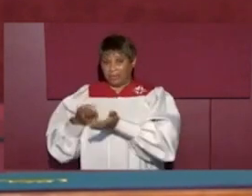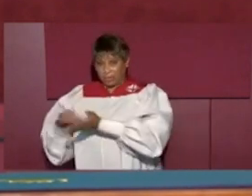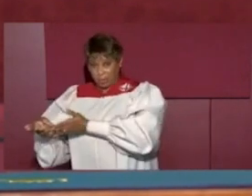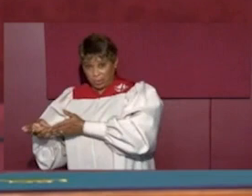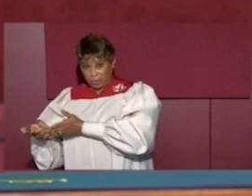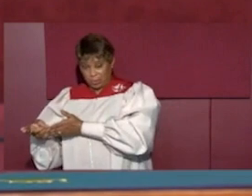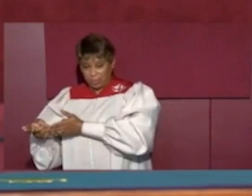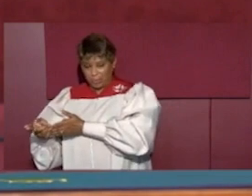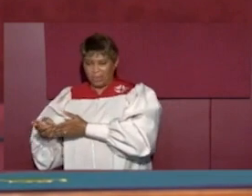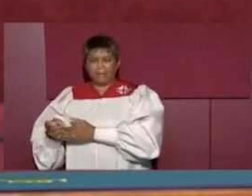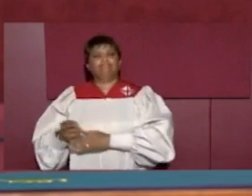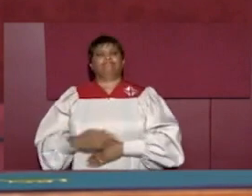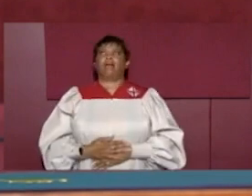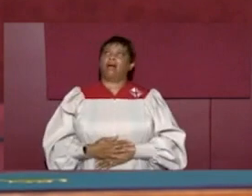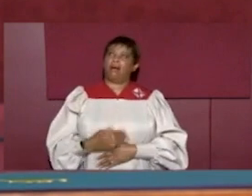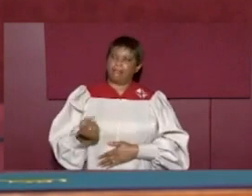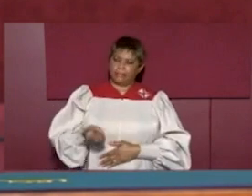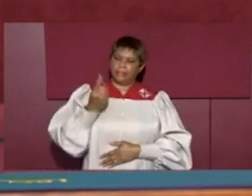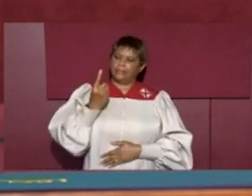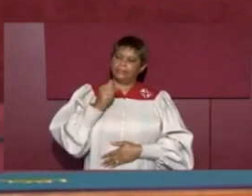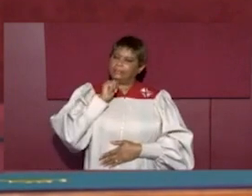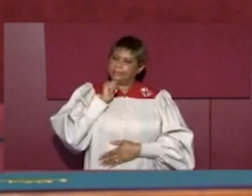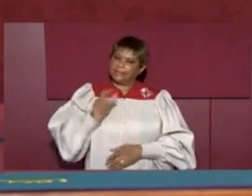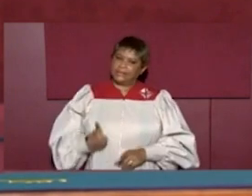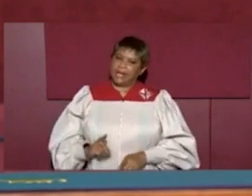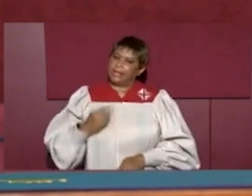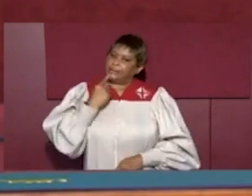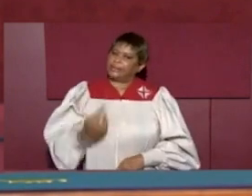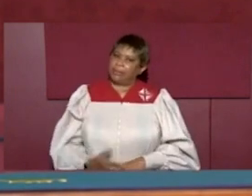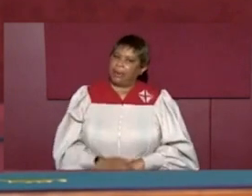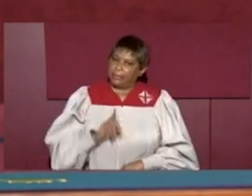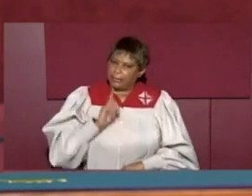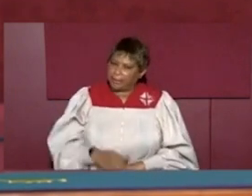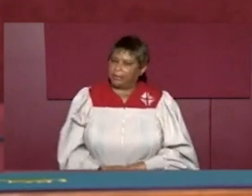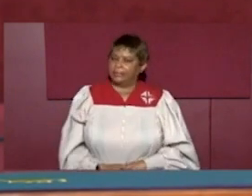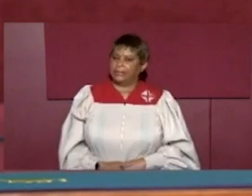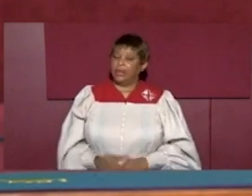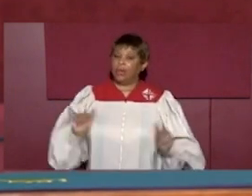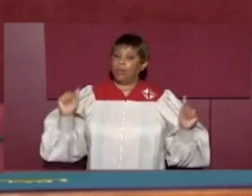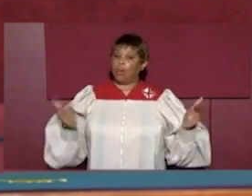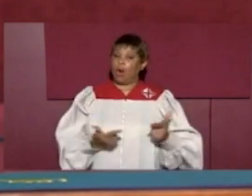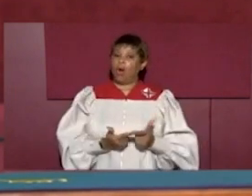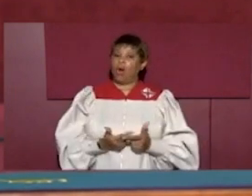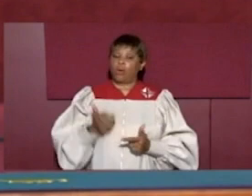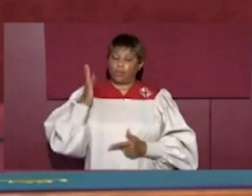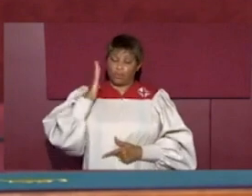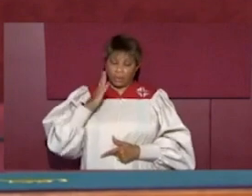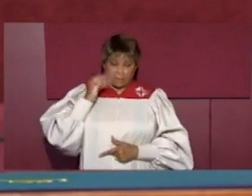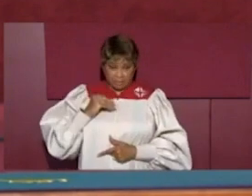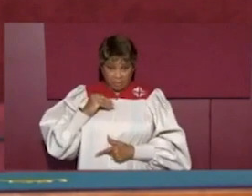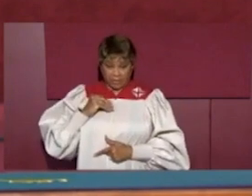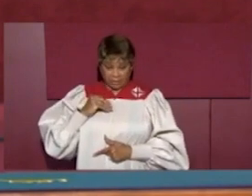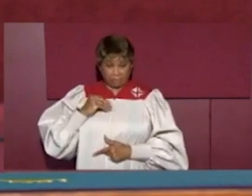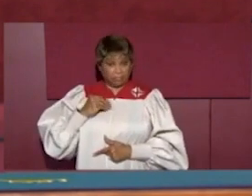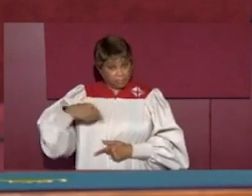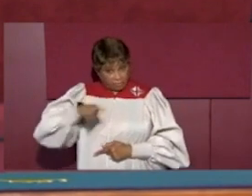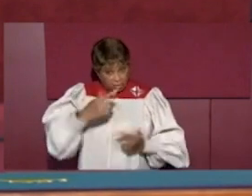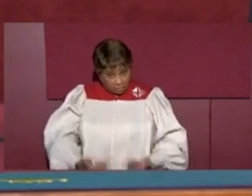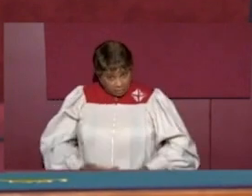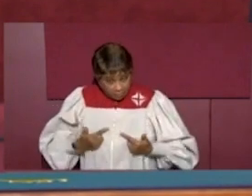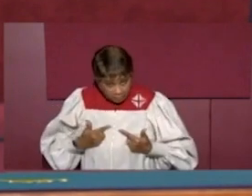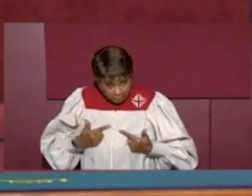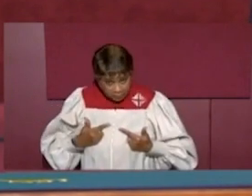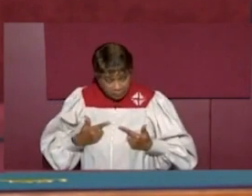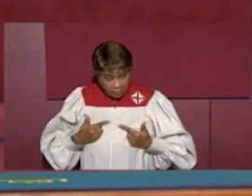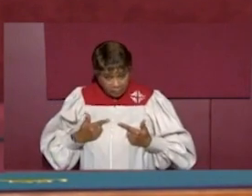it's not even a disappointment. It's not even really a disappointment. But all of us are going to go through, listen, if you live,